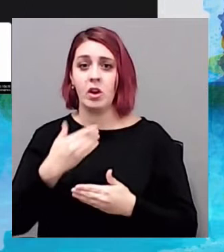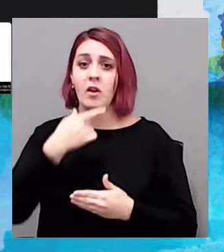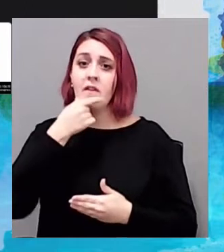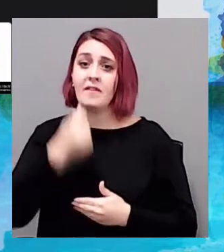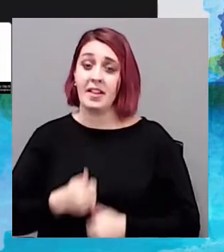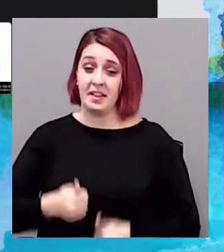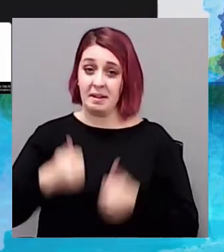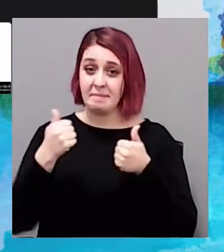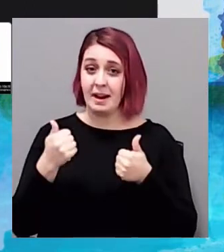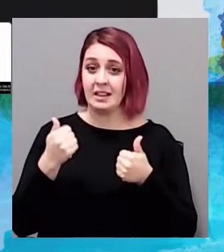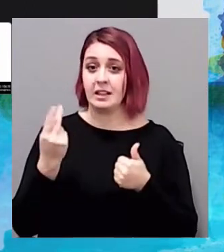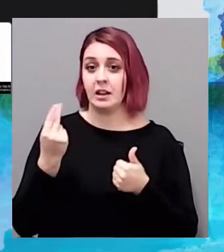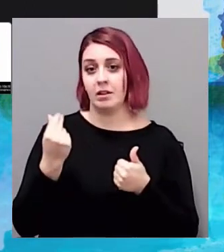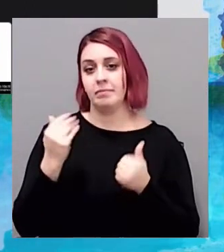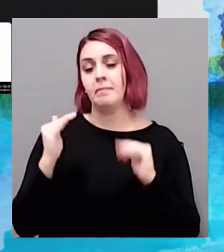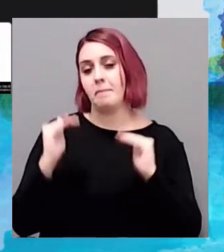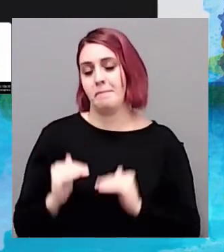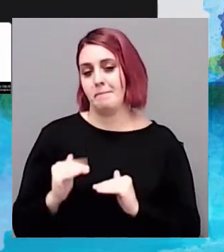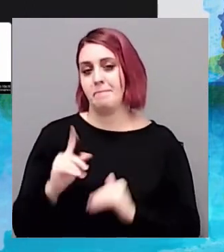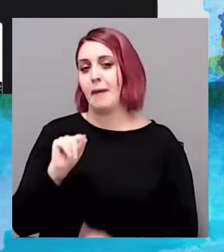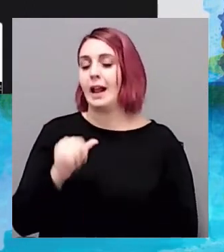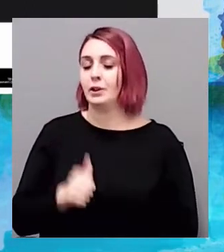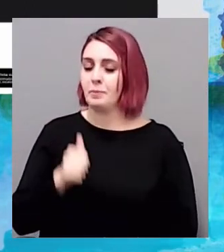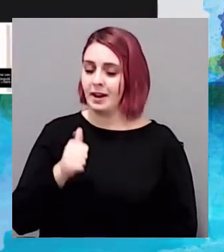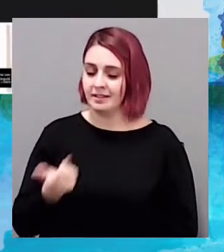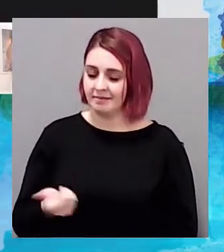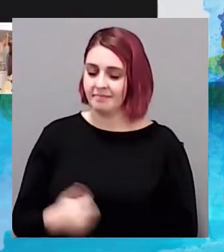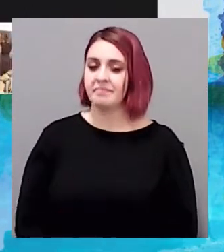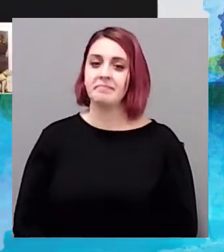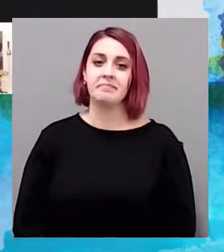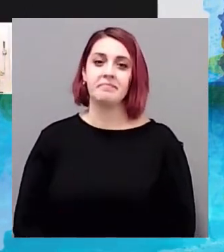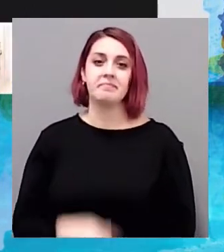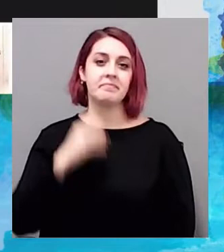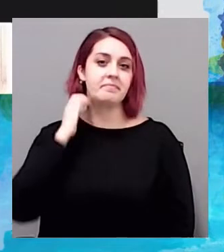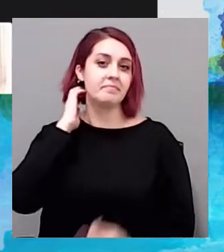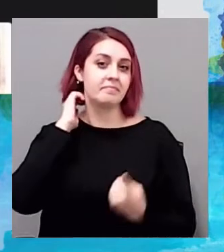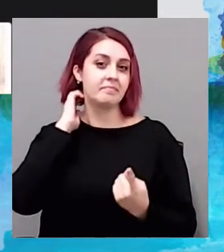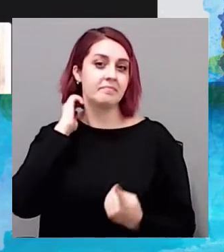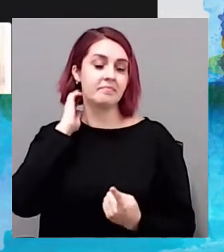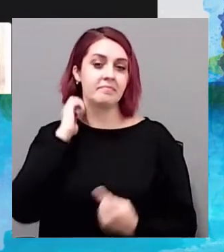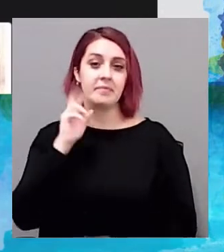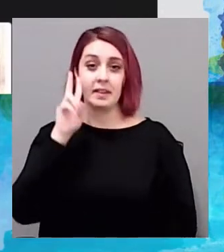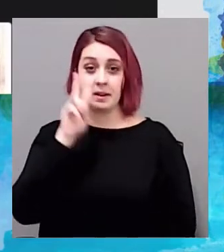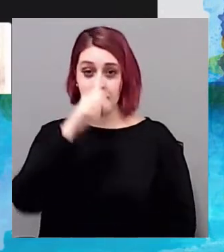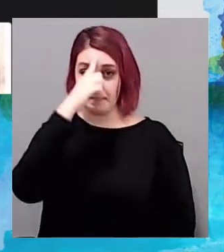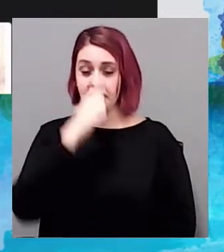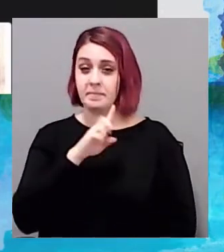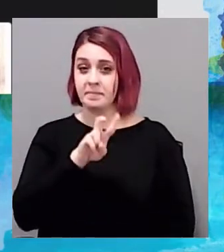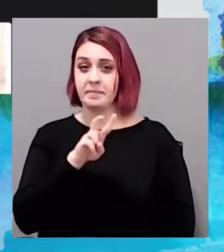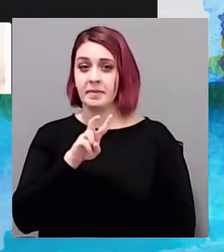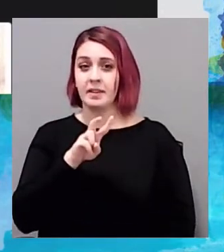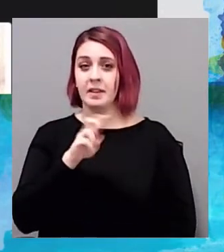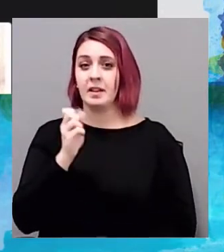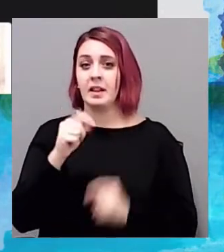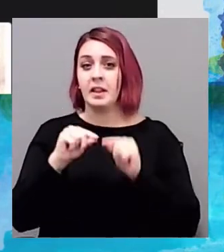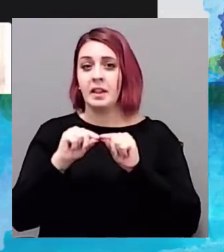And these are simple things that can be done for tactile experiences. This next picture we see